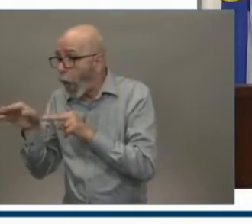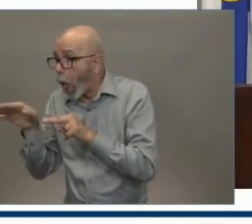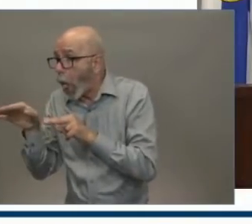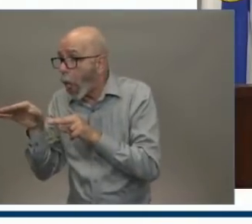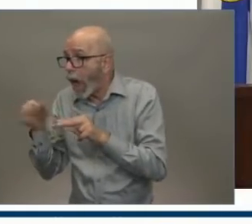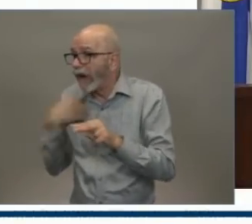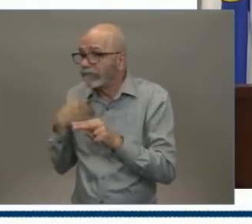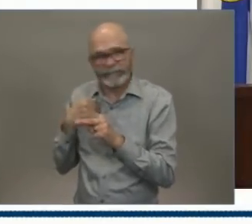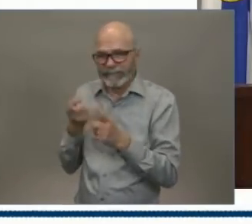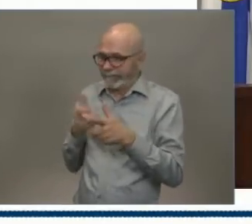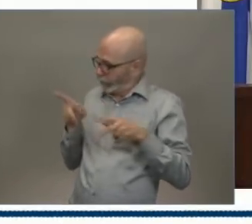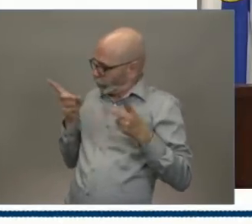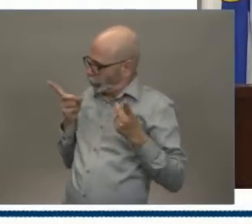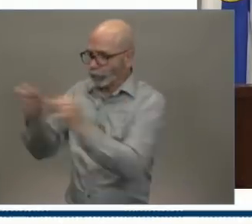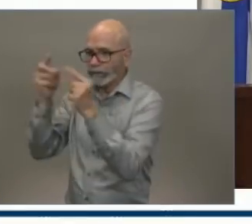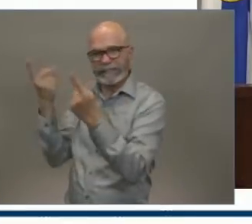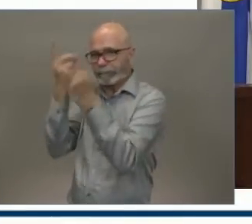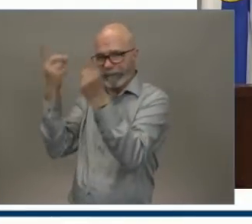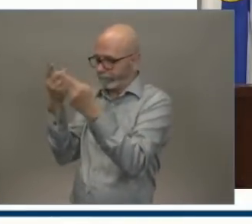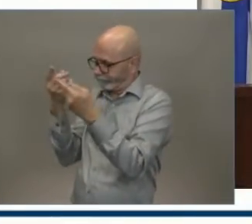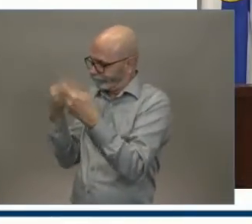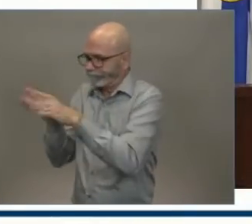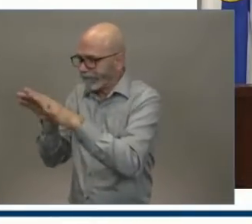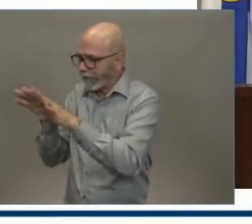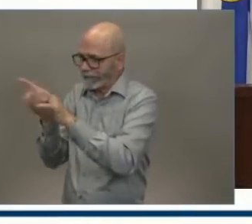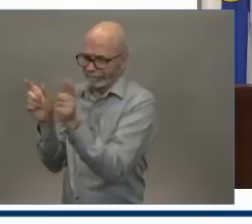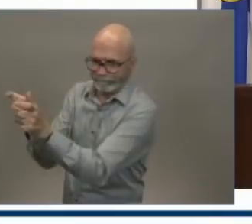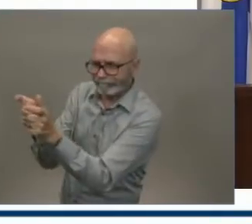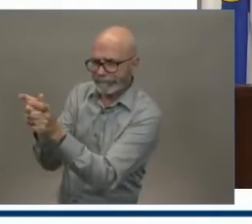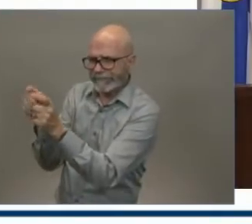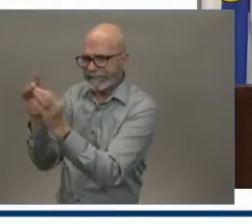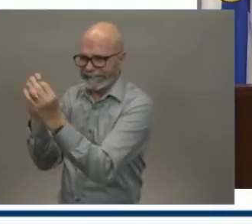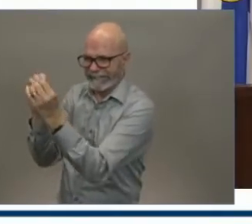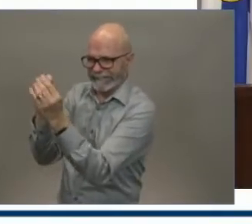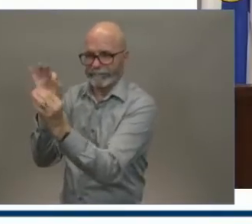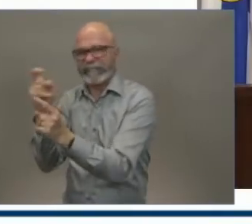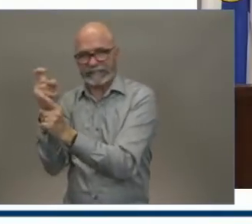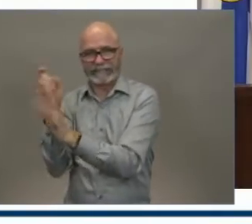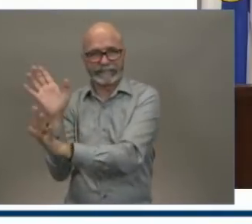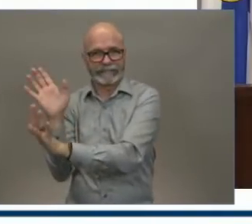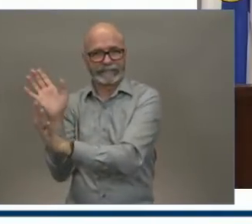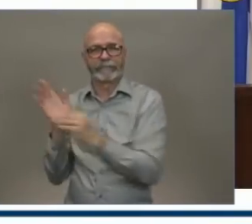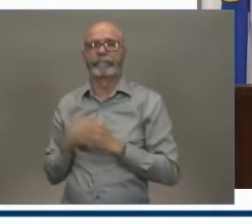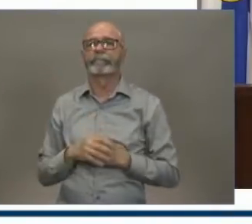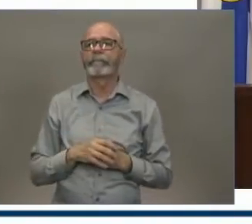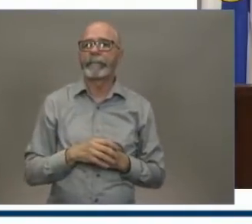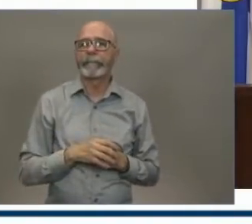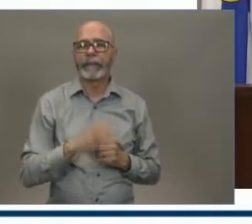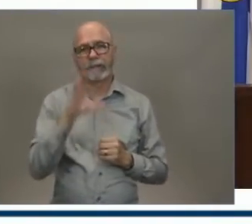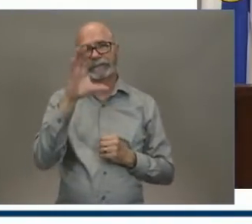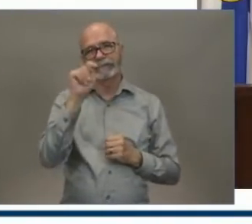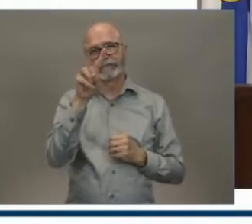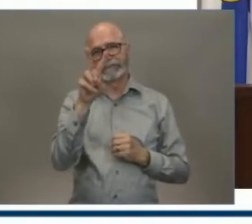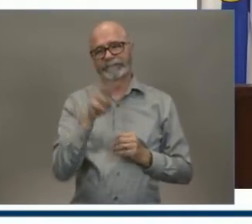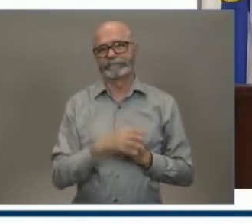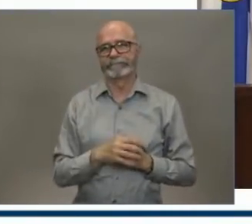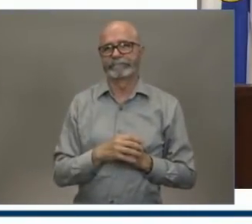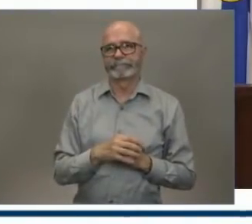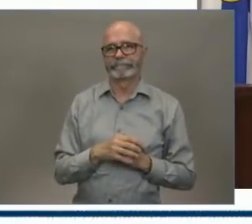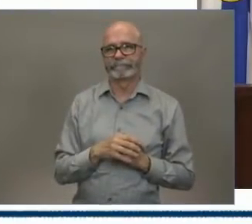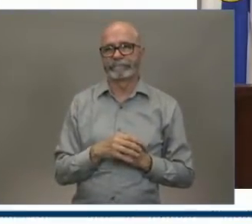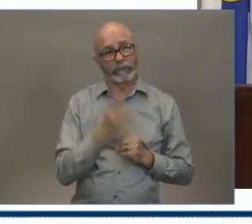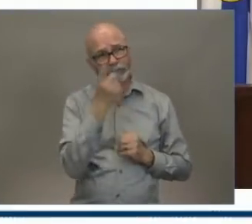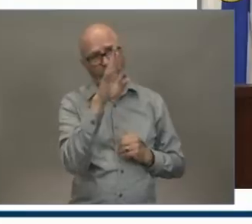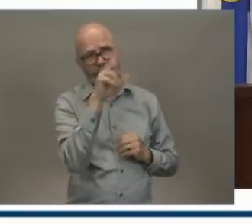Next, we'll go to Natasha Pace from CTV. Go ahead, Natasha. Thank you. Dr. Strang, knowing that we won't be